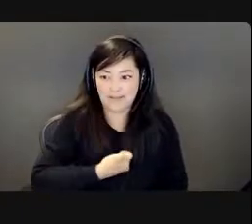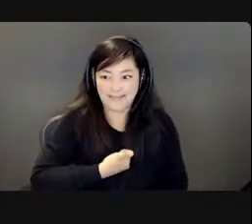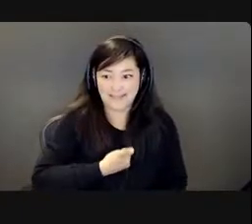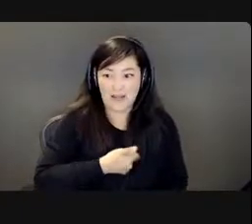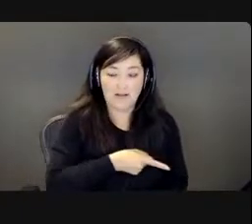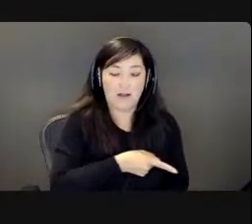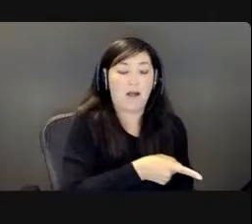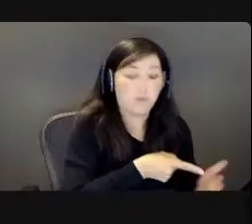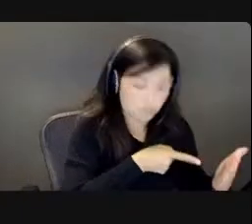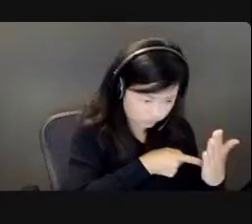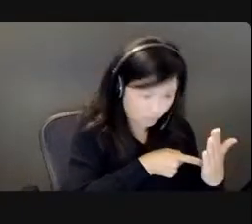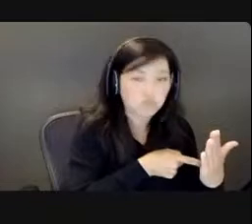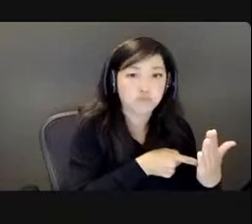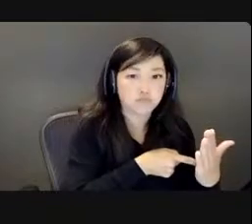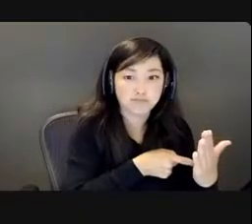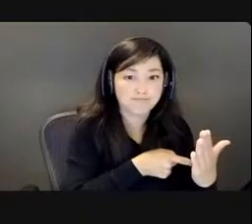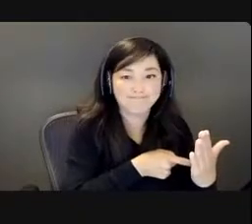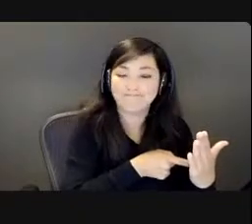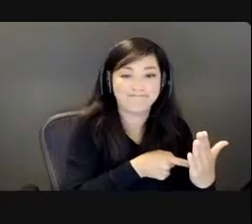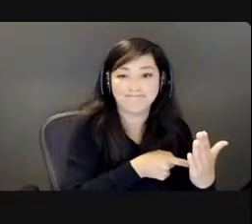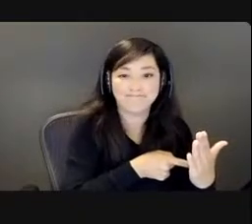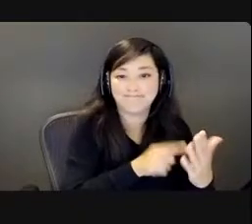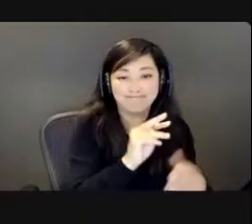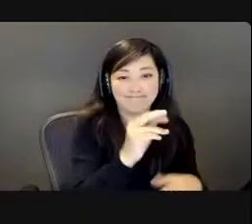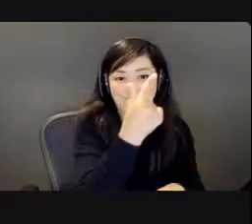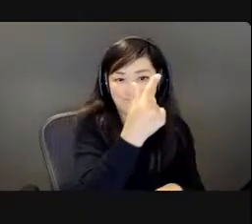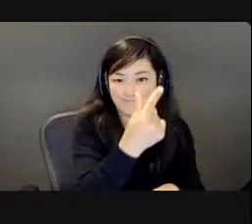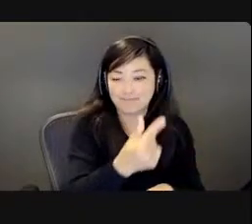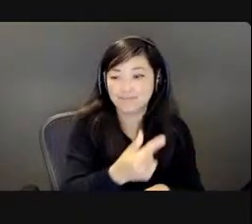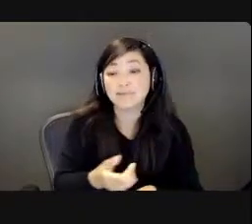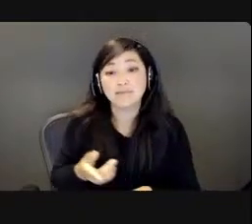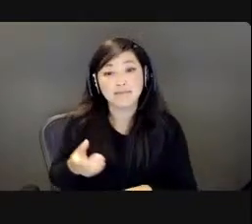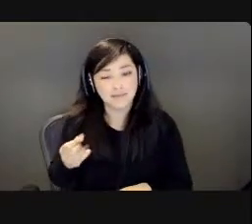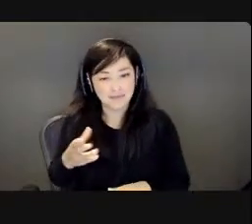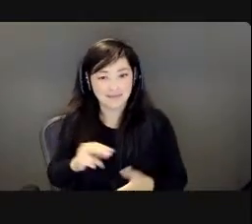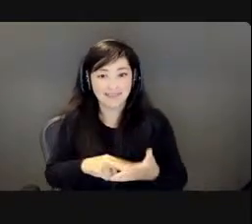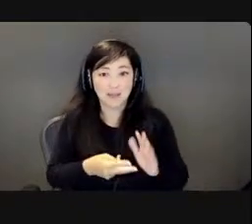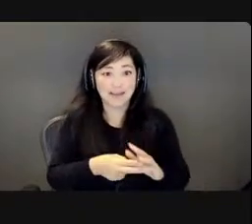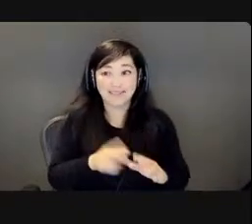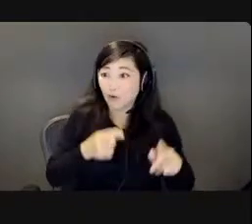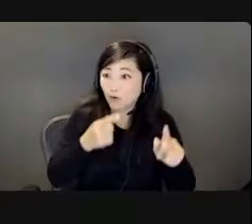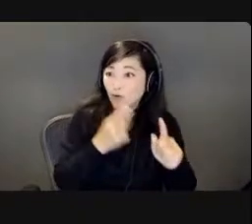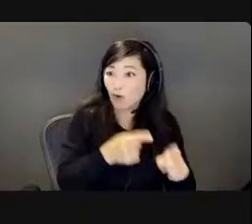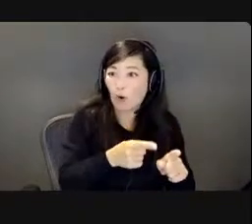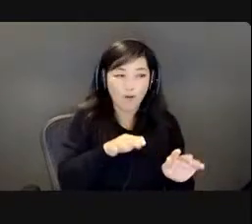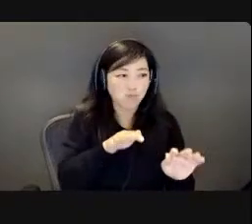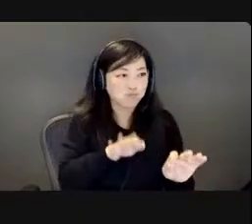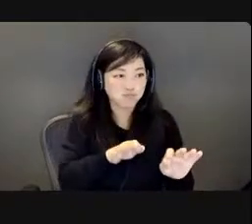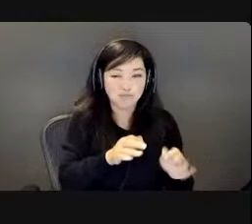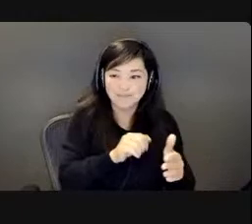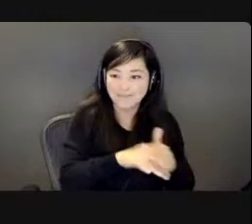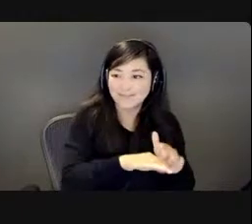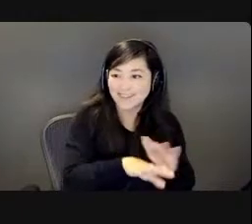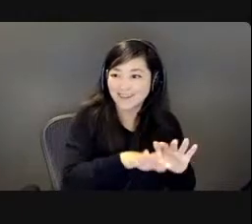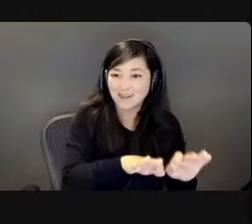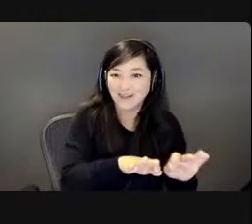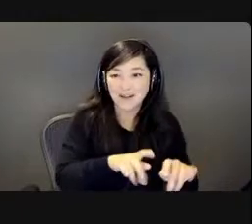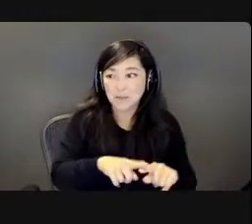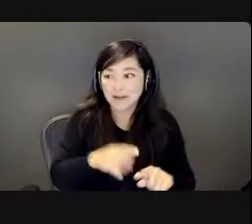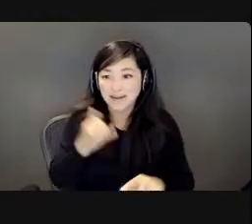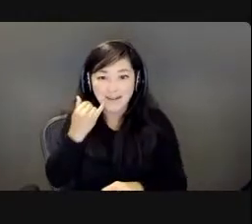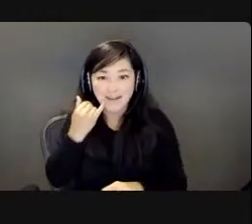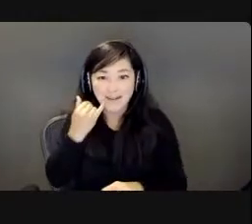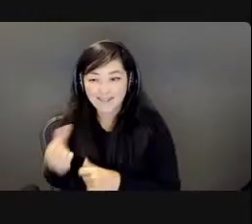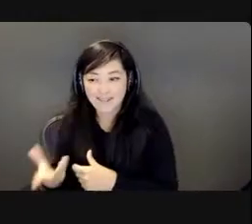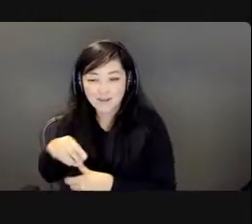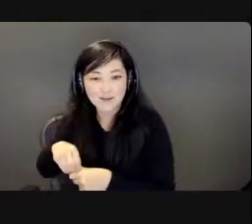Yeah, so that mismatch between intention and actual outcome sometimes occurs when you don't engage people who